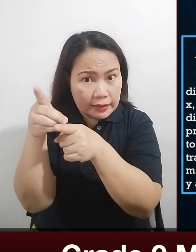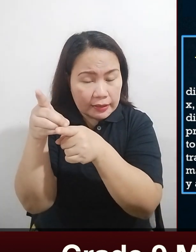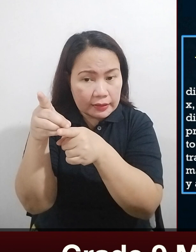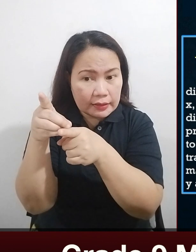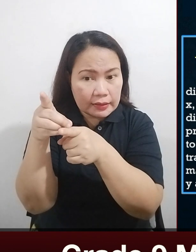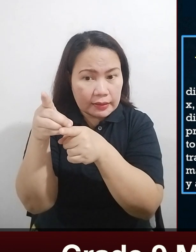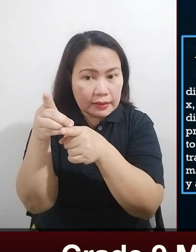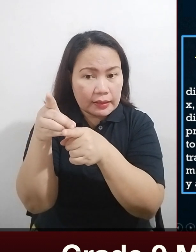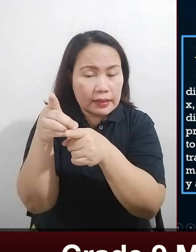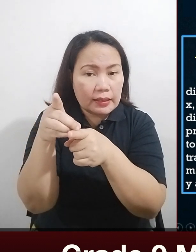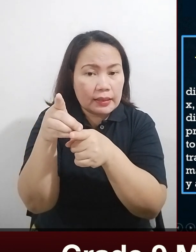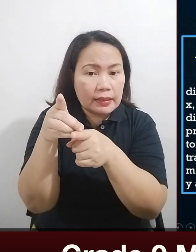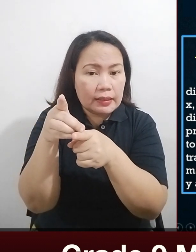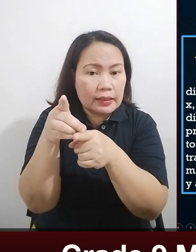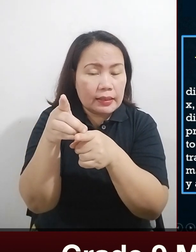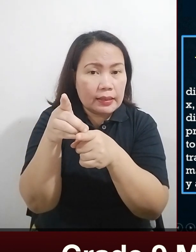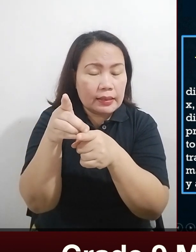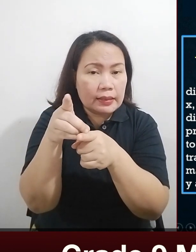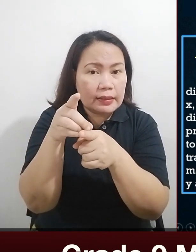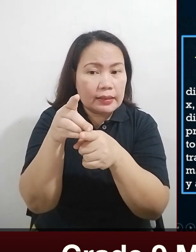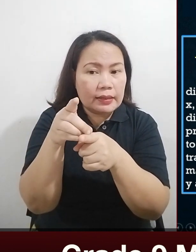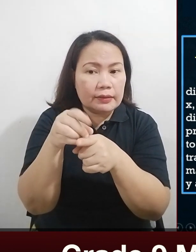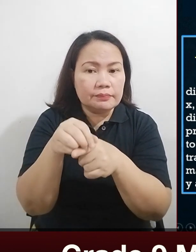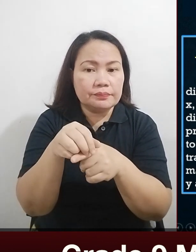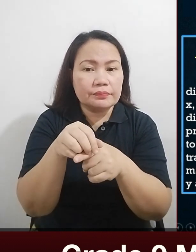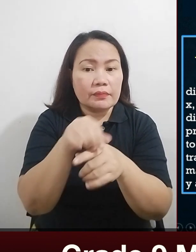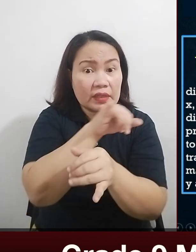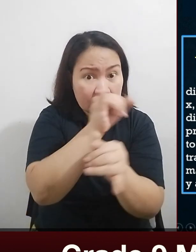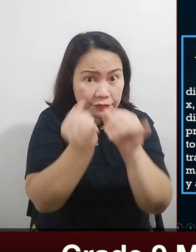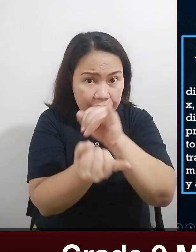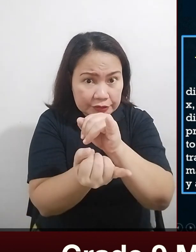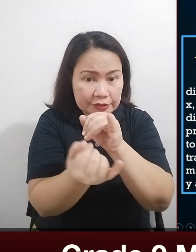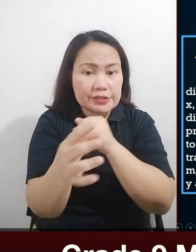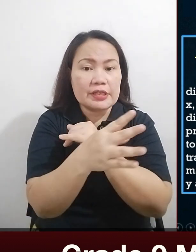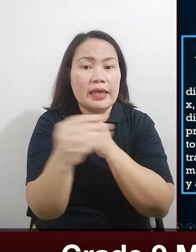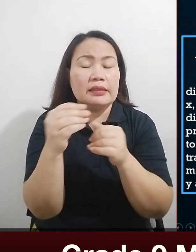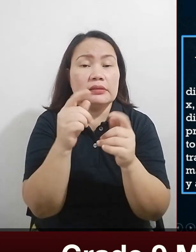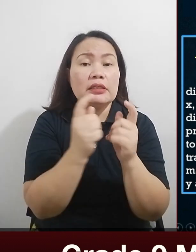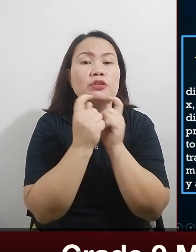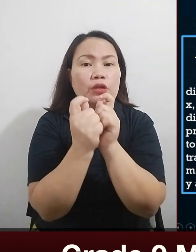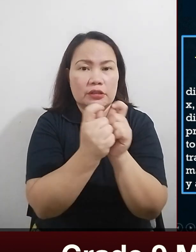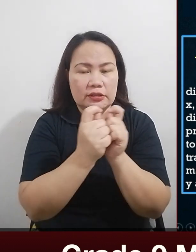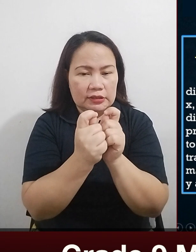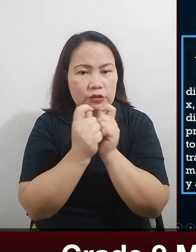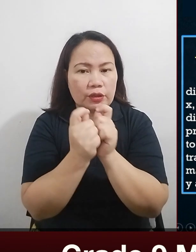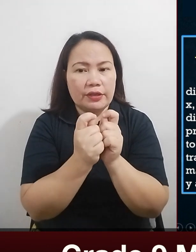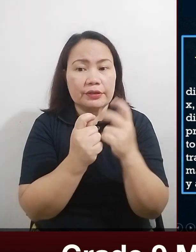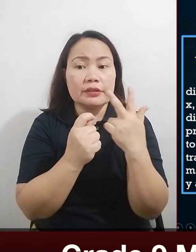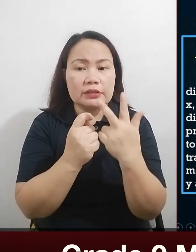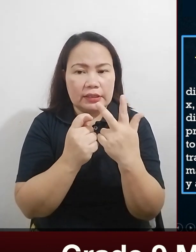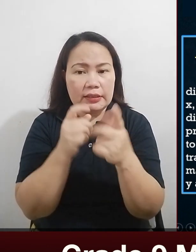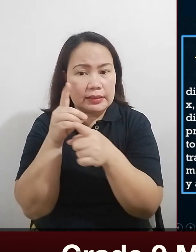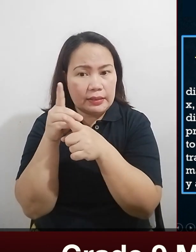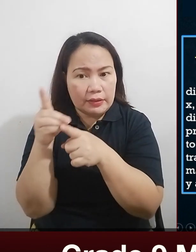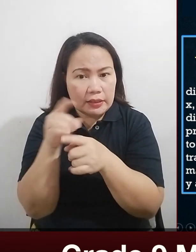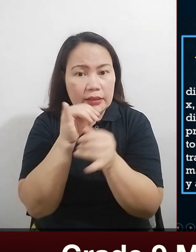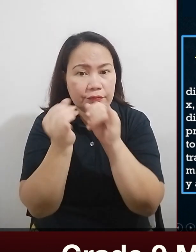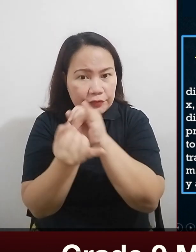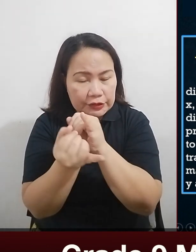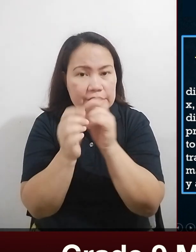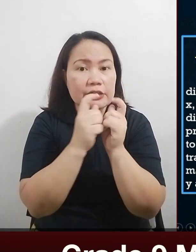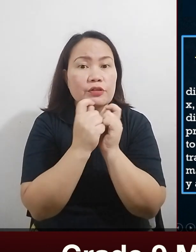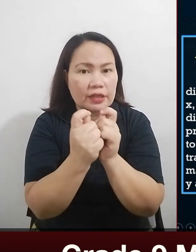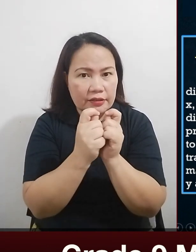inverse variation and also the joint variation. So, itong tatlo na to, pinagsama dito sa